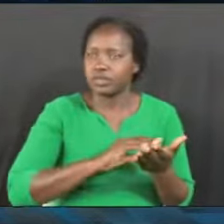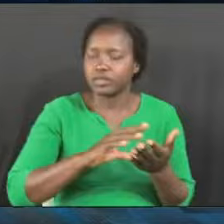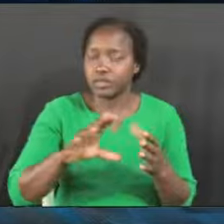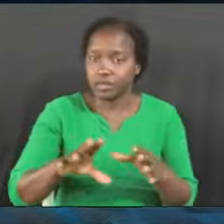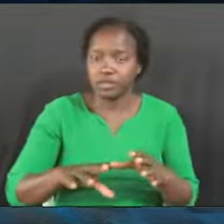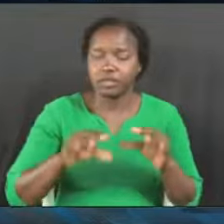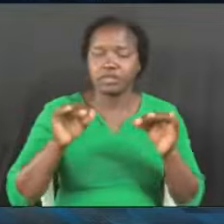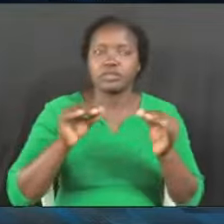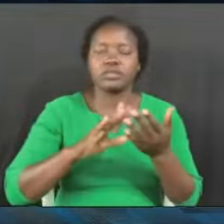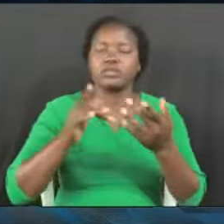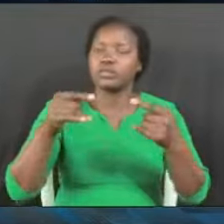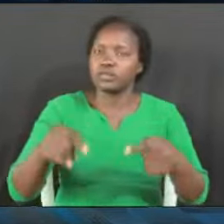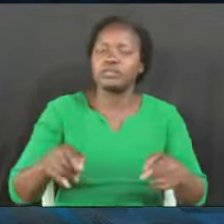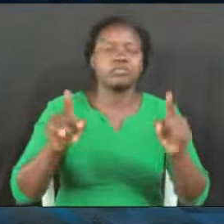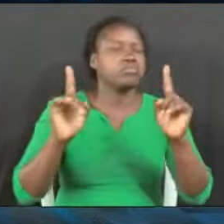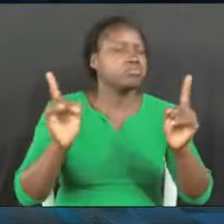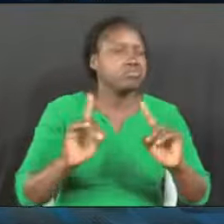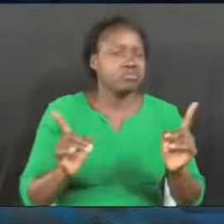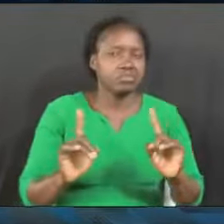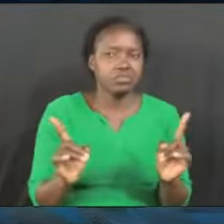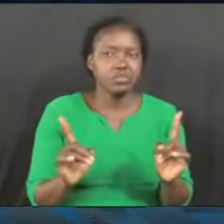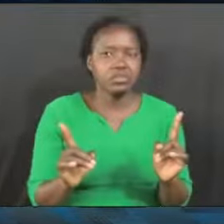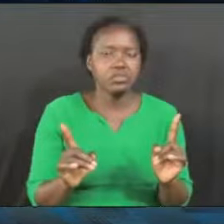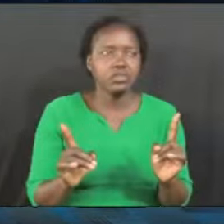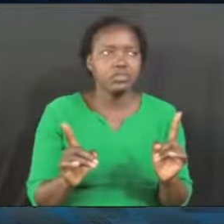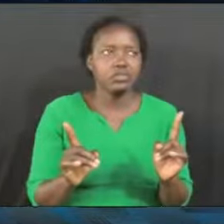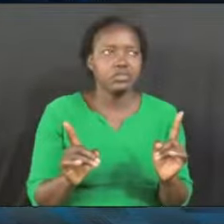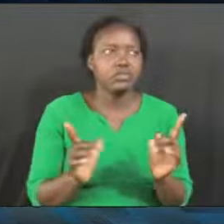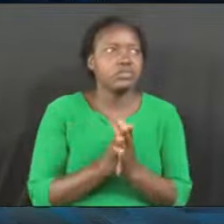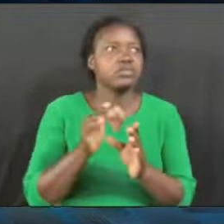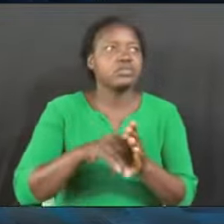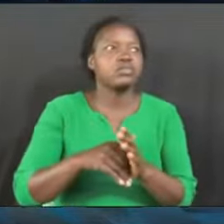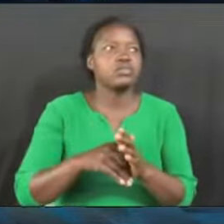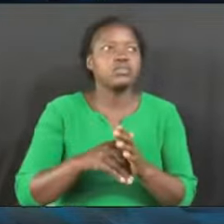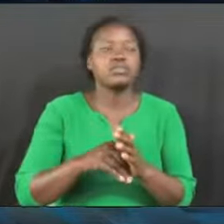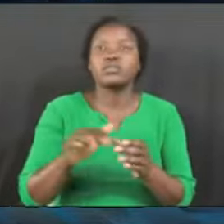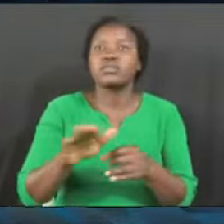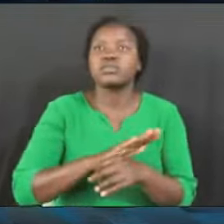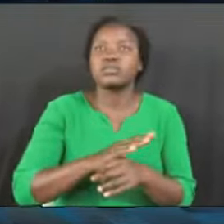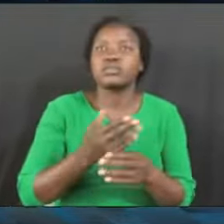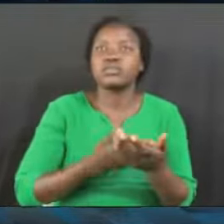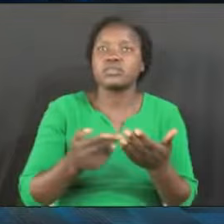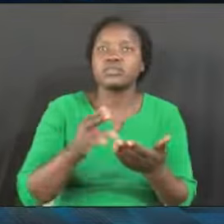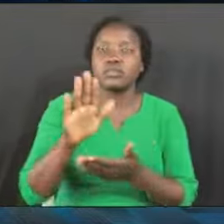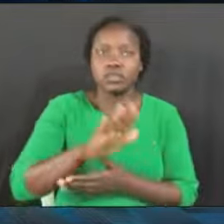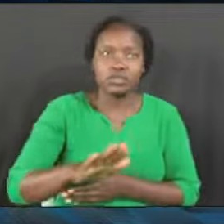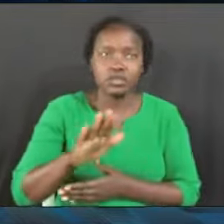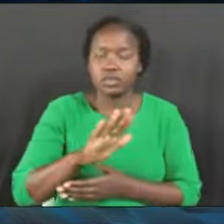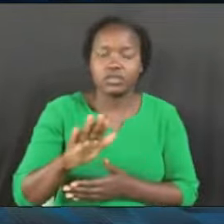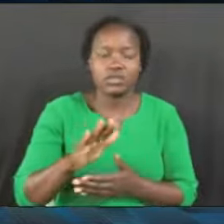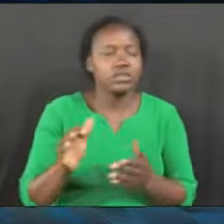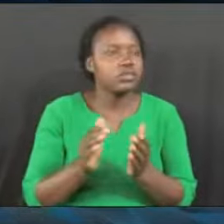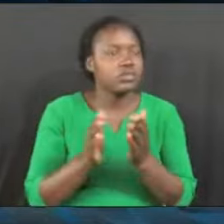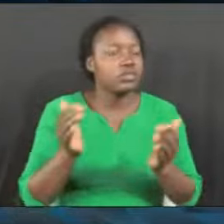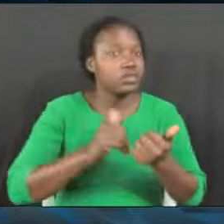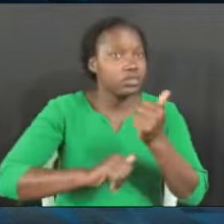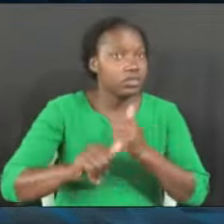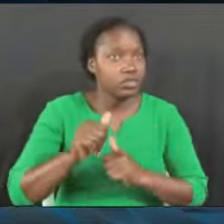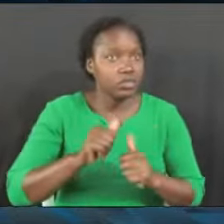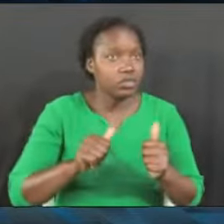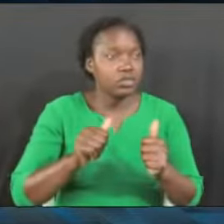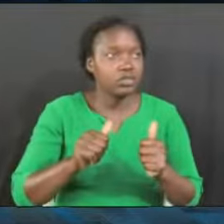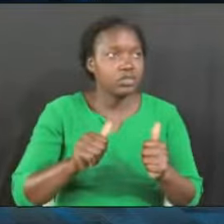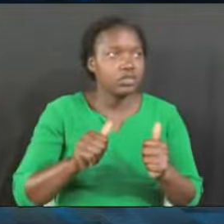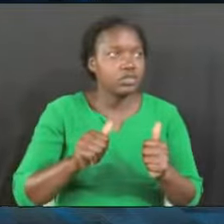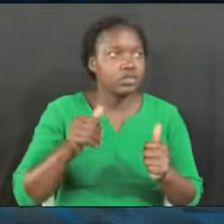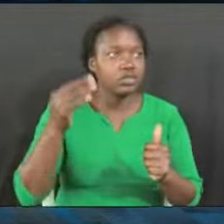for themselves. Within the context of the most holy place, it would be a grave act of arrogance